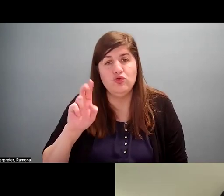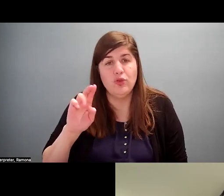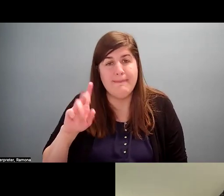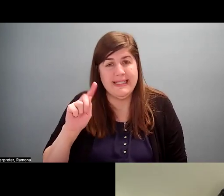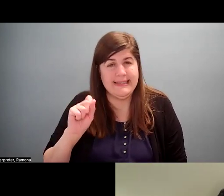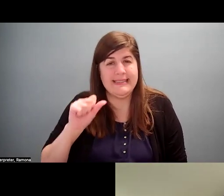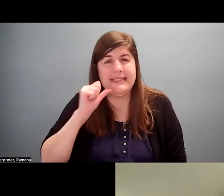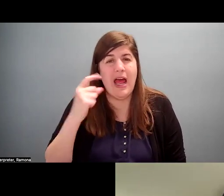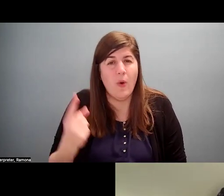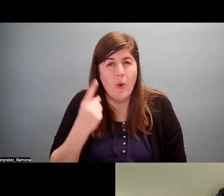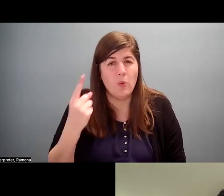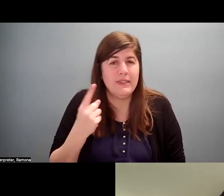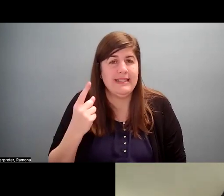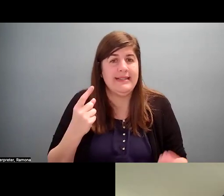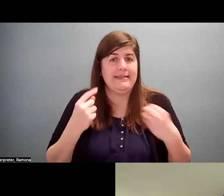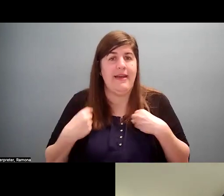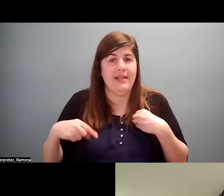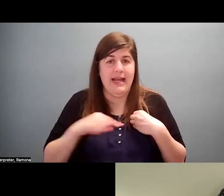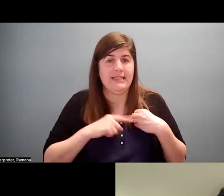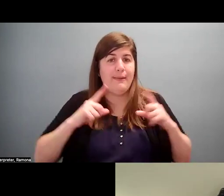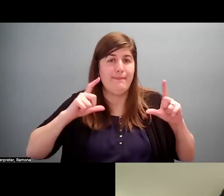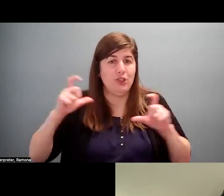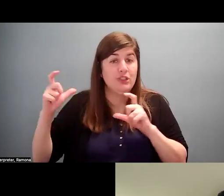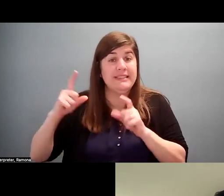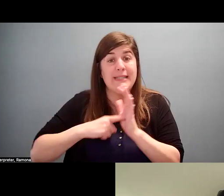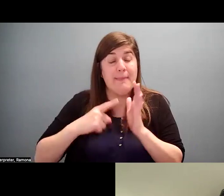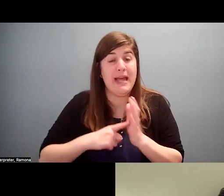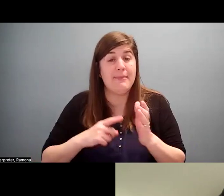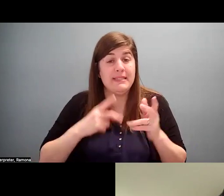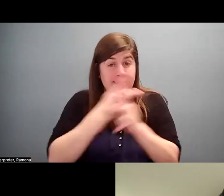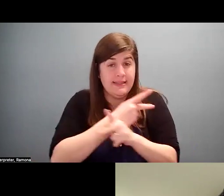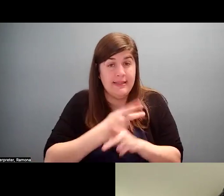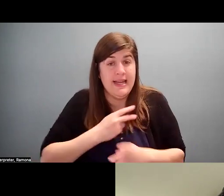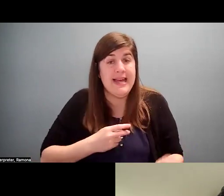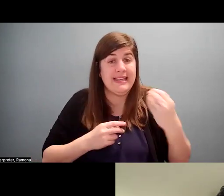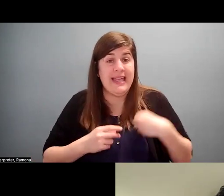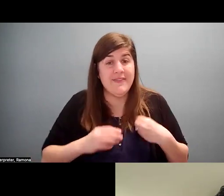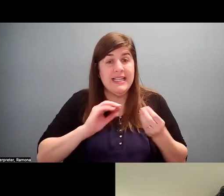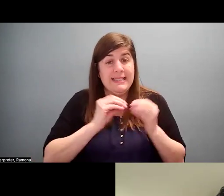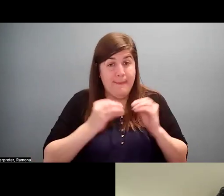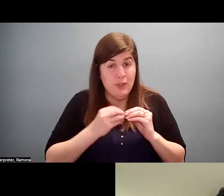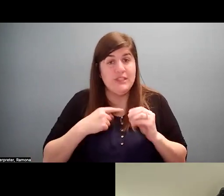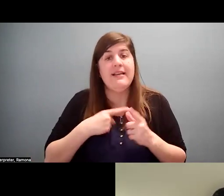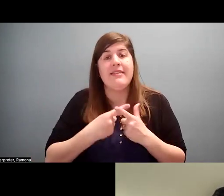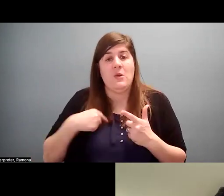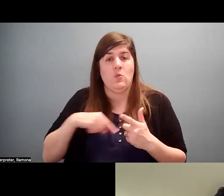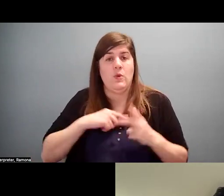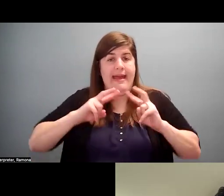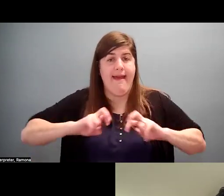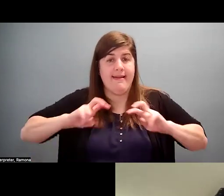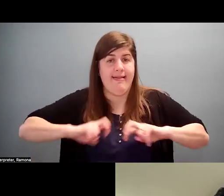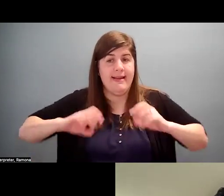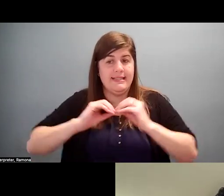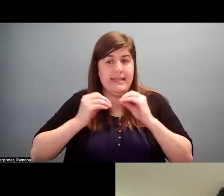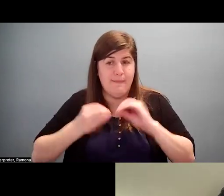they're not always giving us pictures. Sometimes we get numbers, and we have to like analyze the numbers. So camera was like a loose